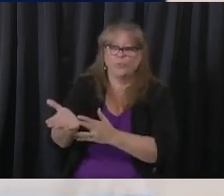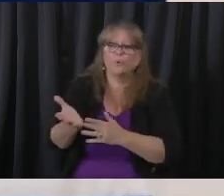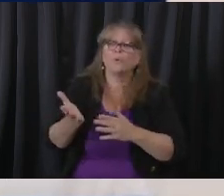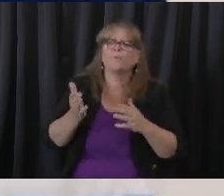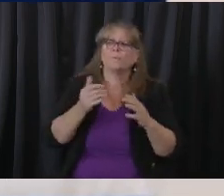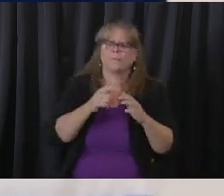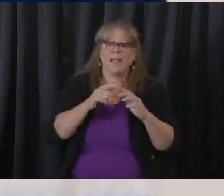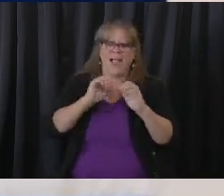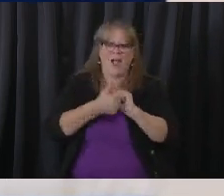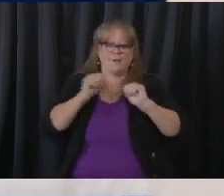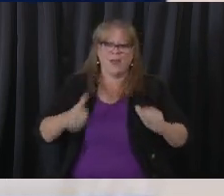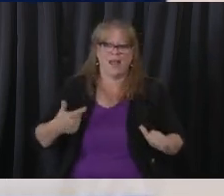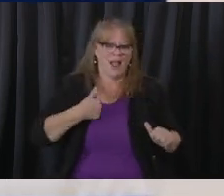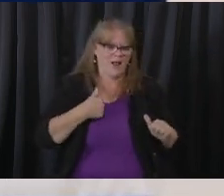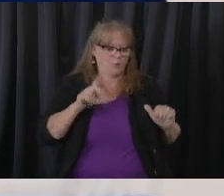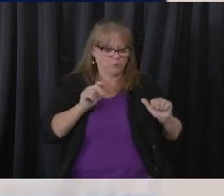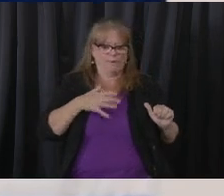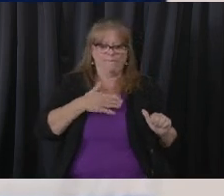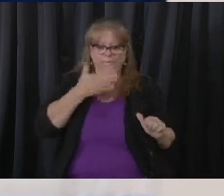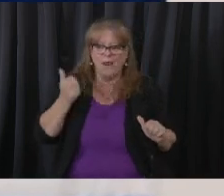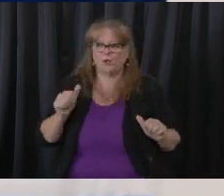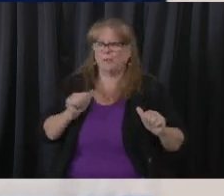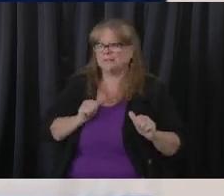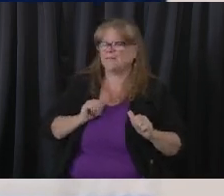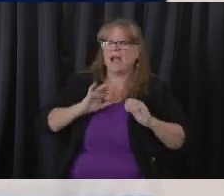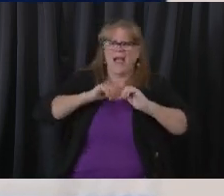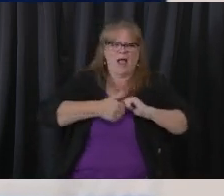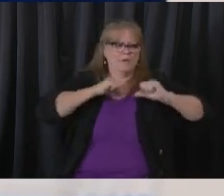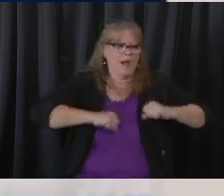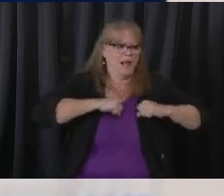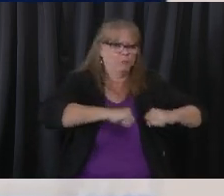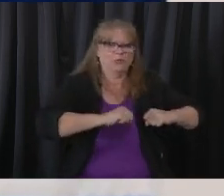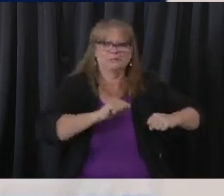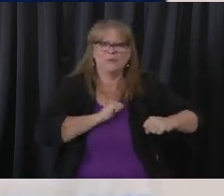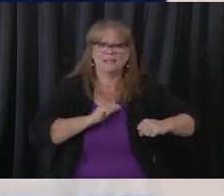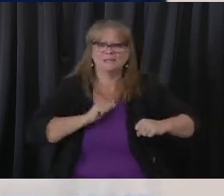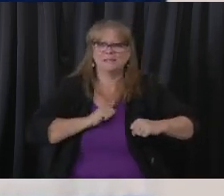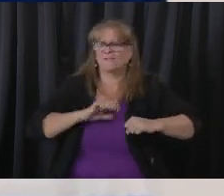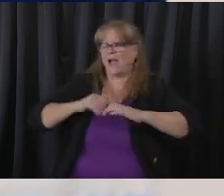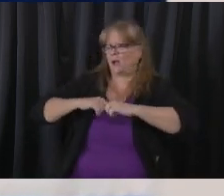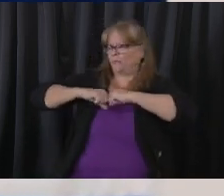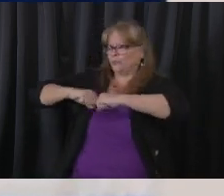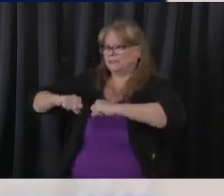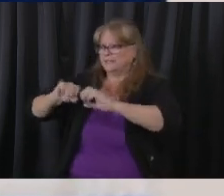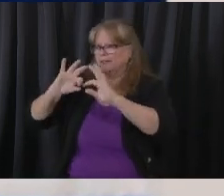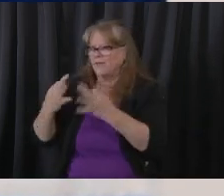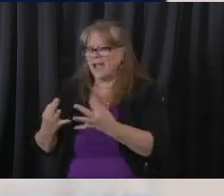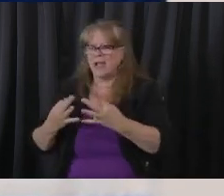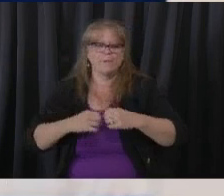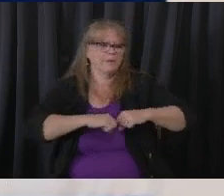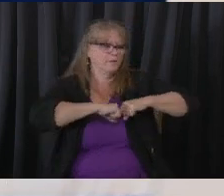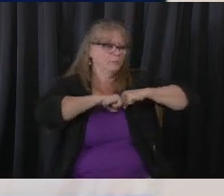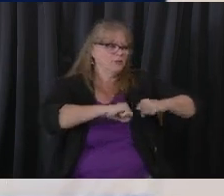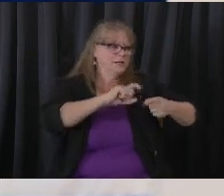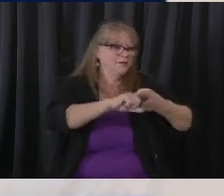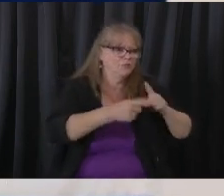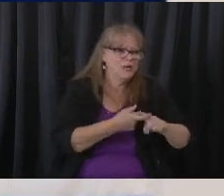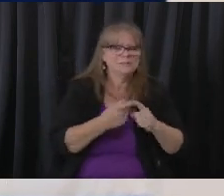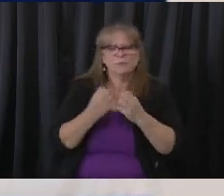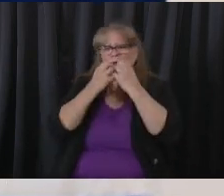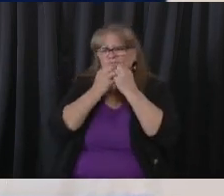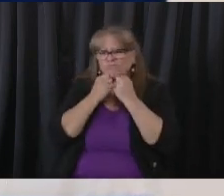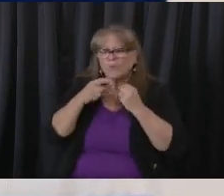my loved ones, my family, my community? This is really a crucial moment. It's really up to us, up to you, what path our